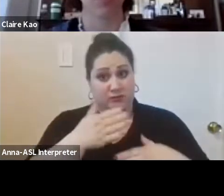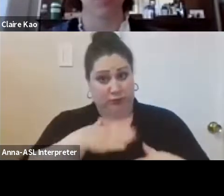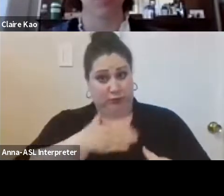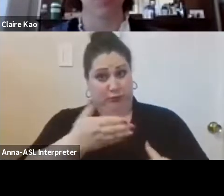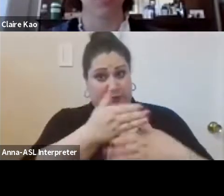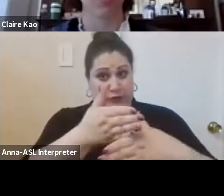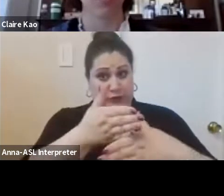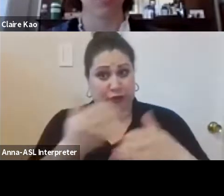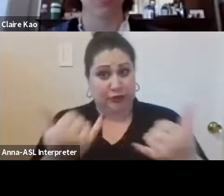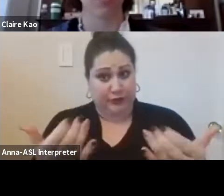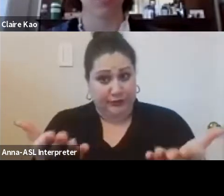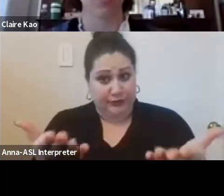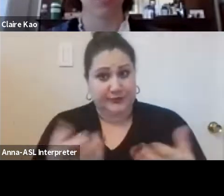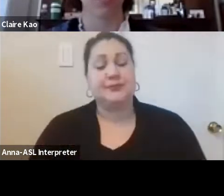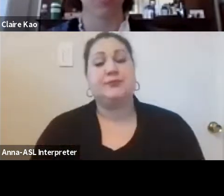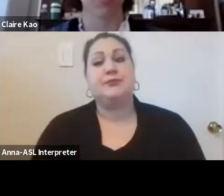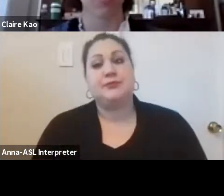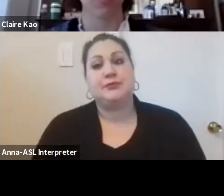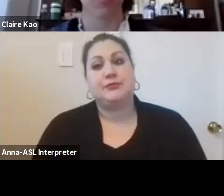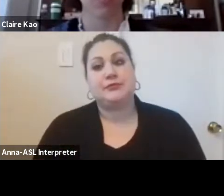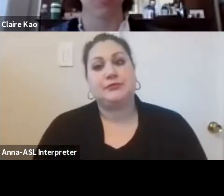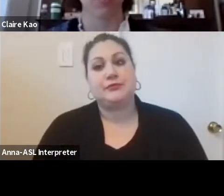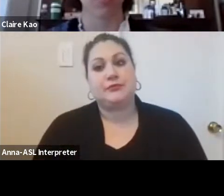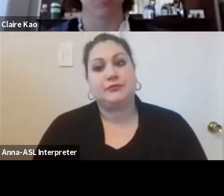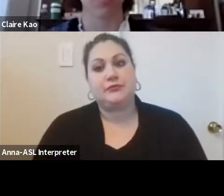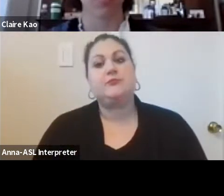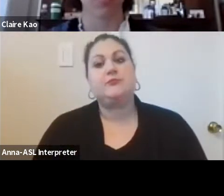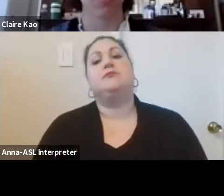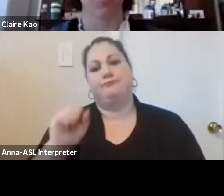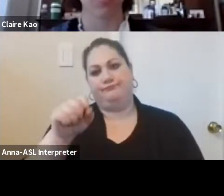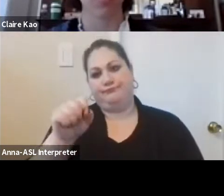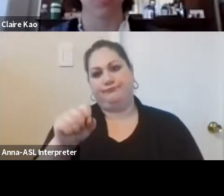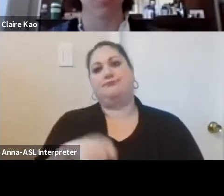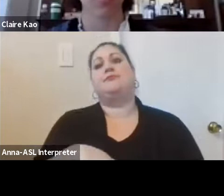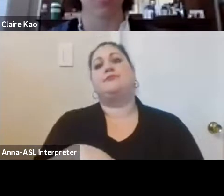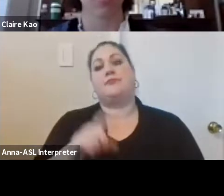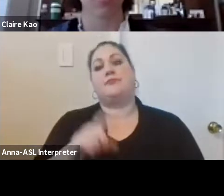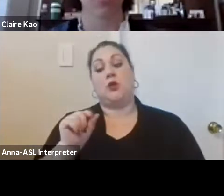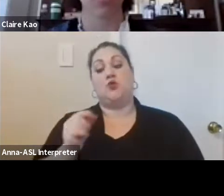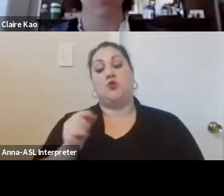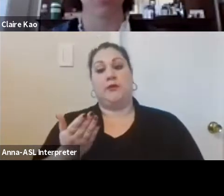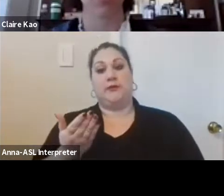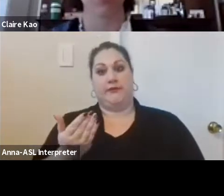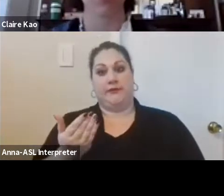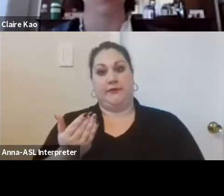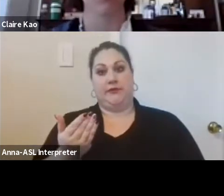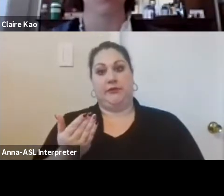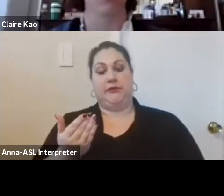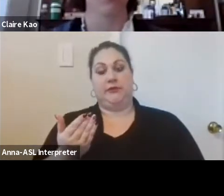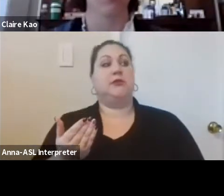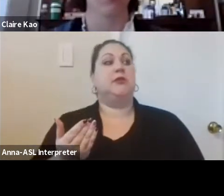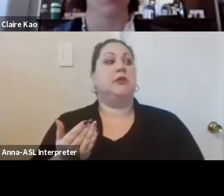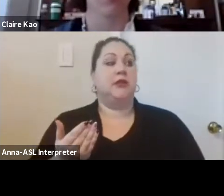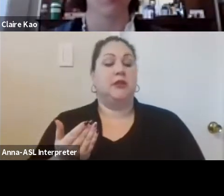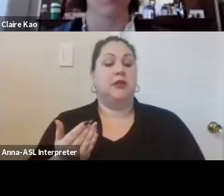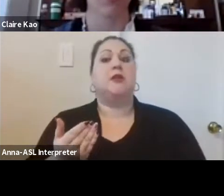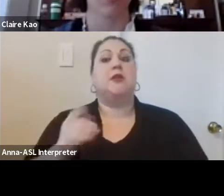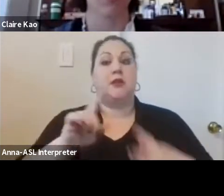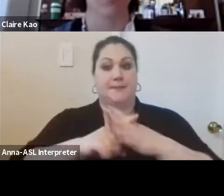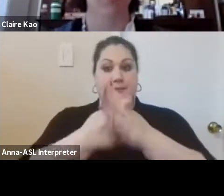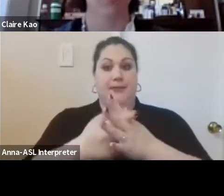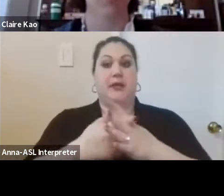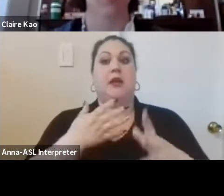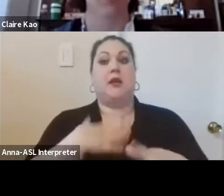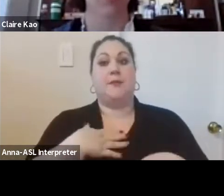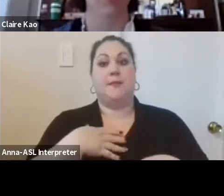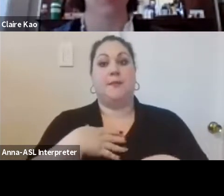Yes. Thank you. In 2015, at the beginning of my senior year, I began to